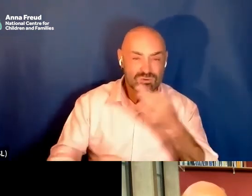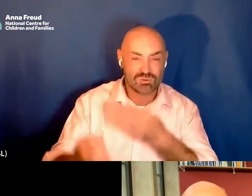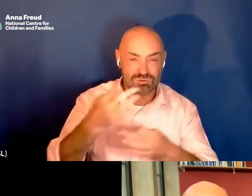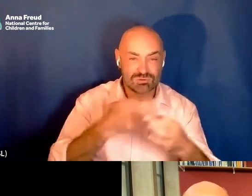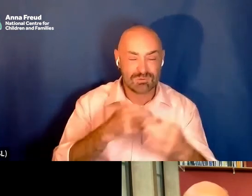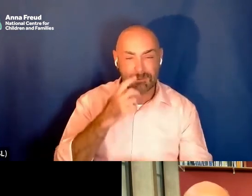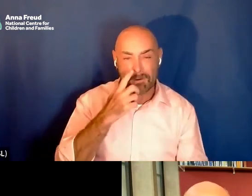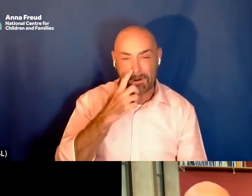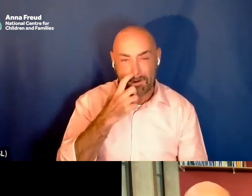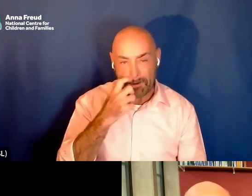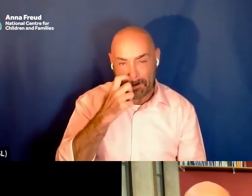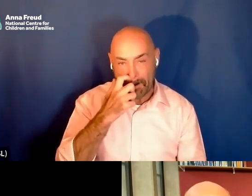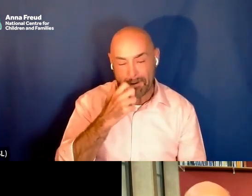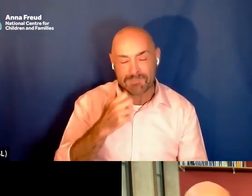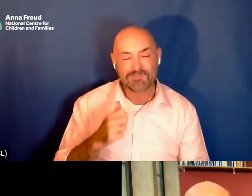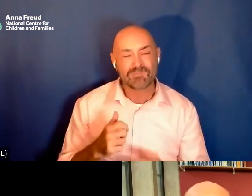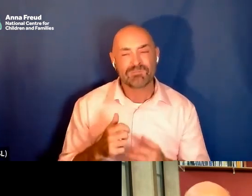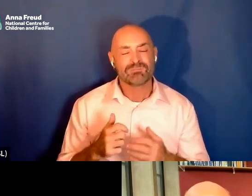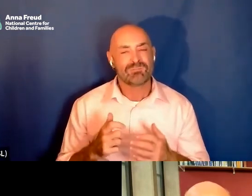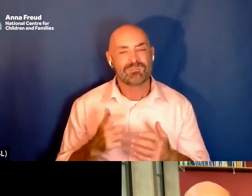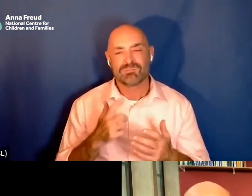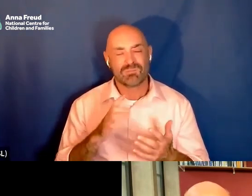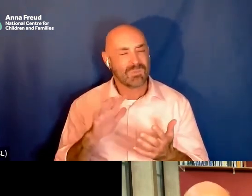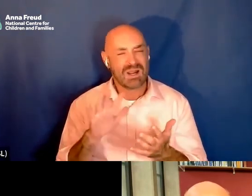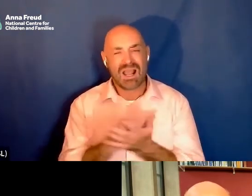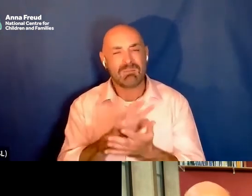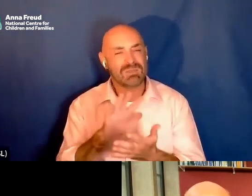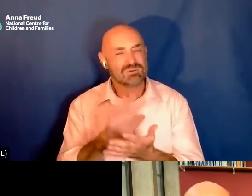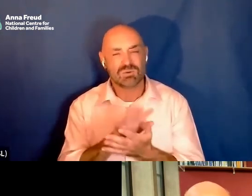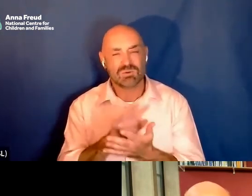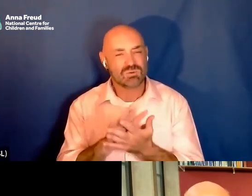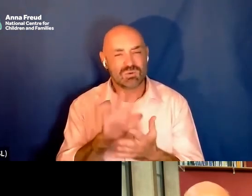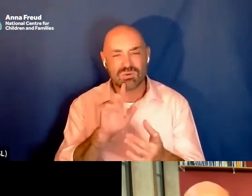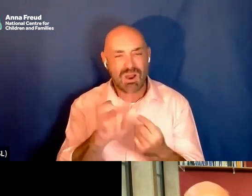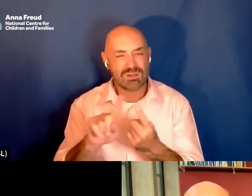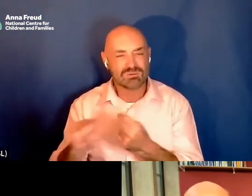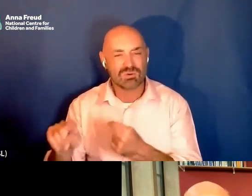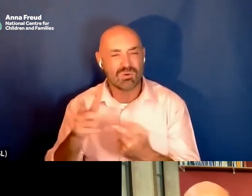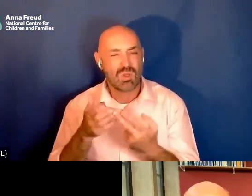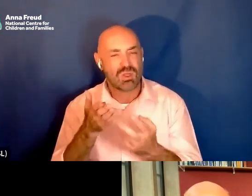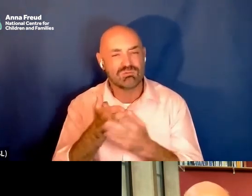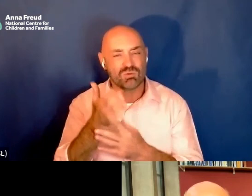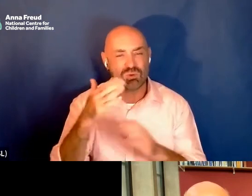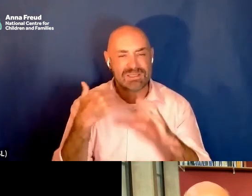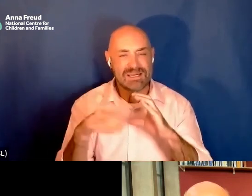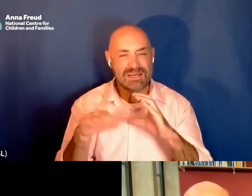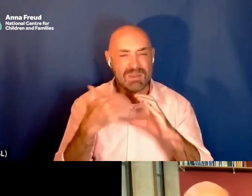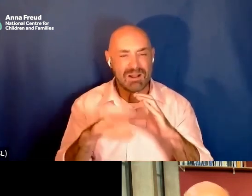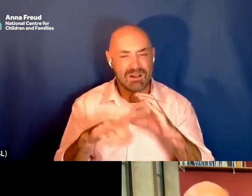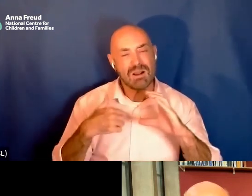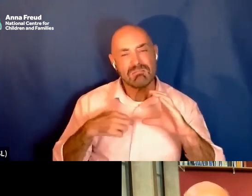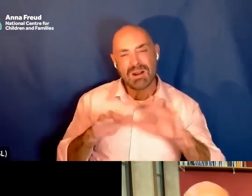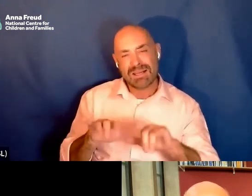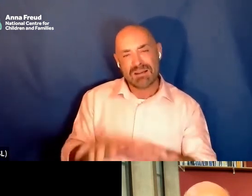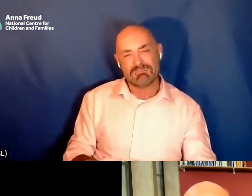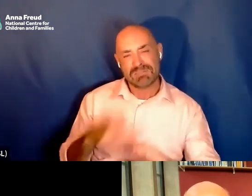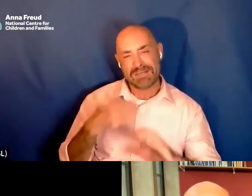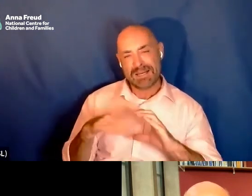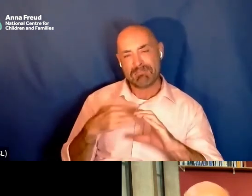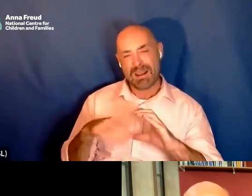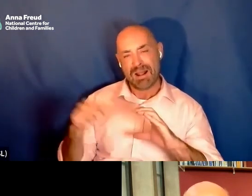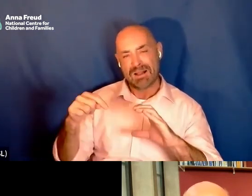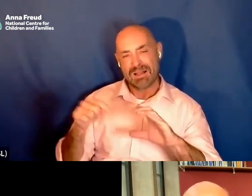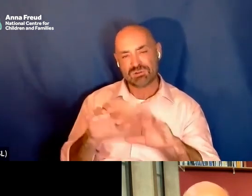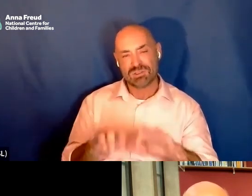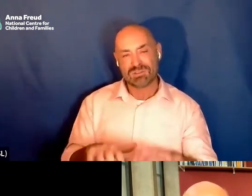time, and I'm happy to answer them by email or something. I can put my email in the chat. And thank you so much for coming.